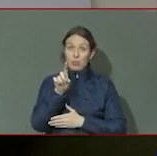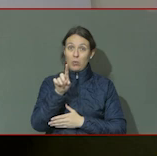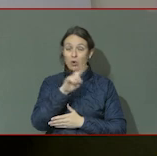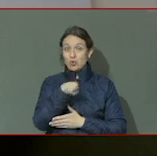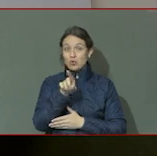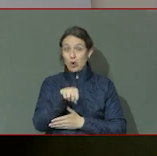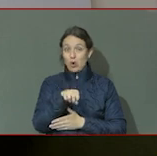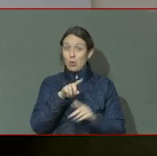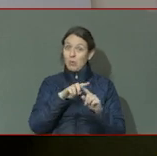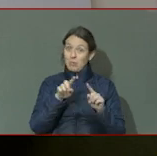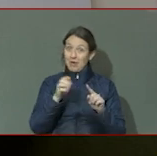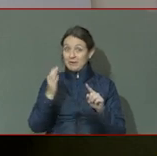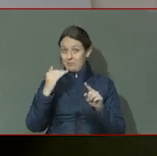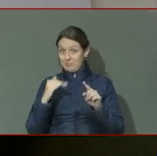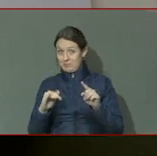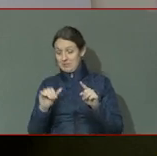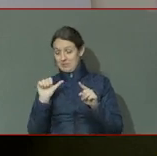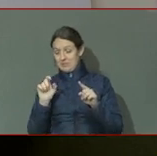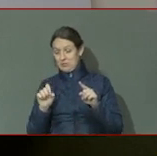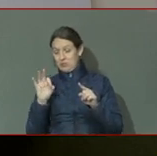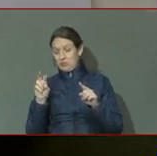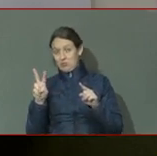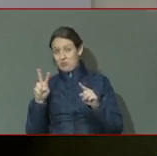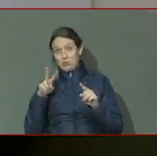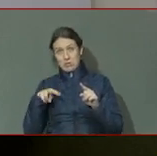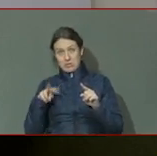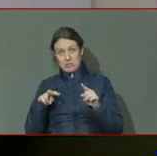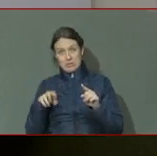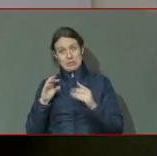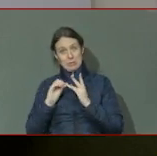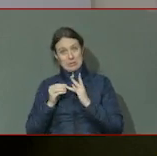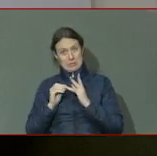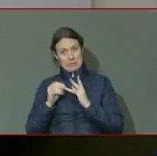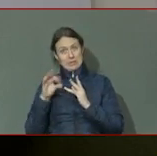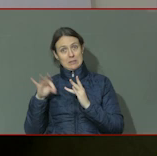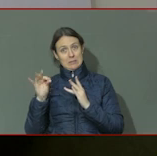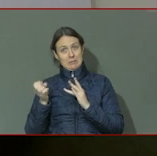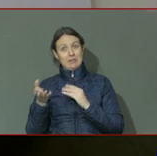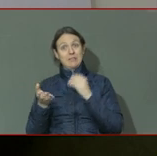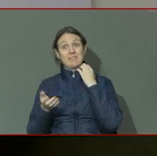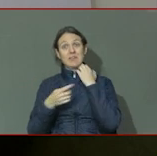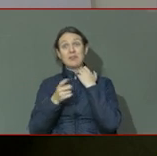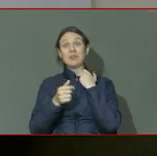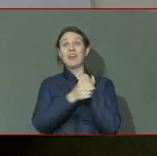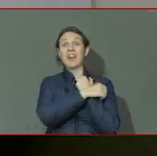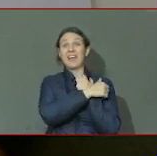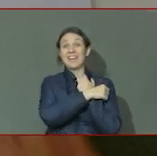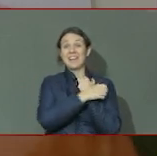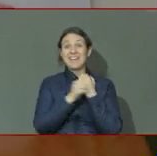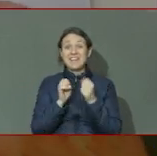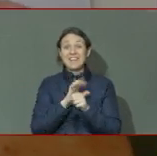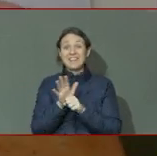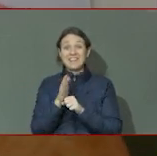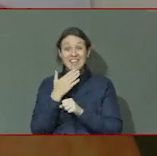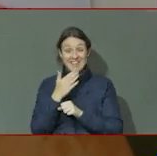wrong, but we still read 6.3.2 and give you marks where you can get marks. So lucky, thank you COVID.